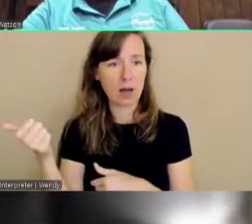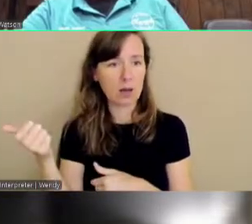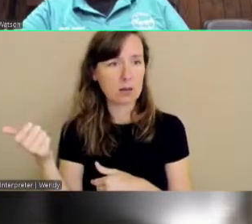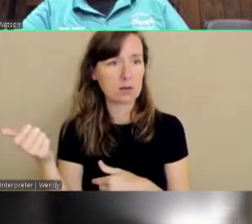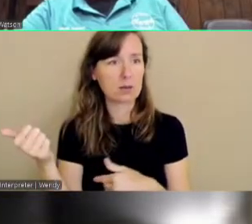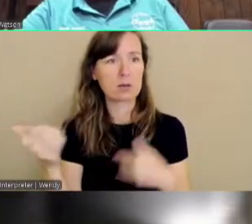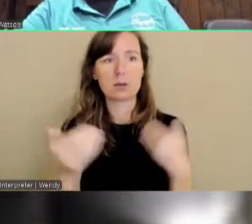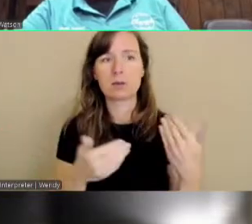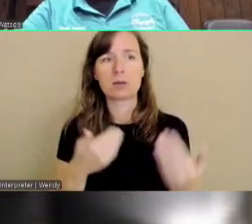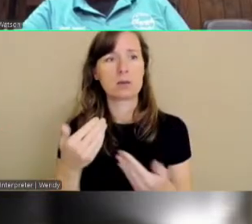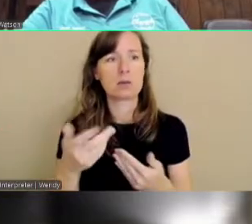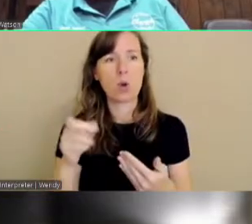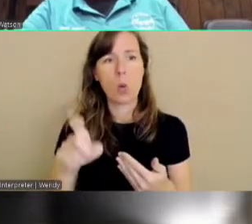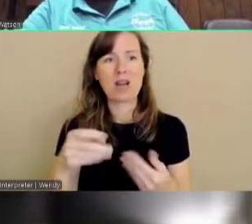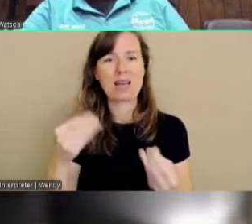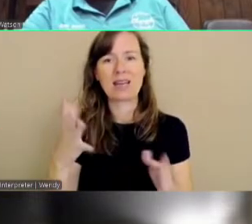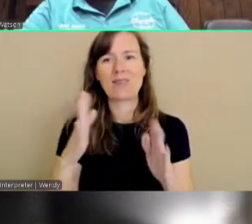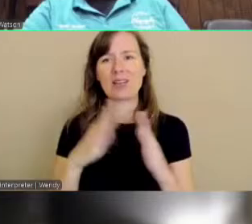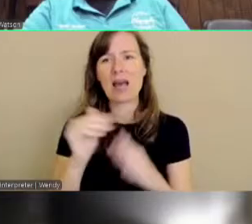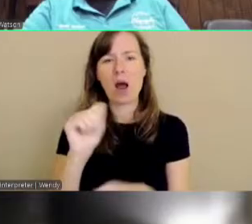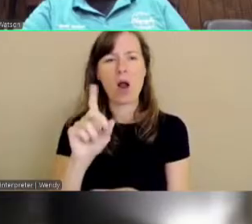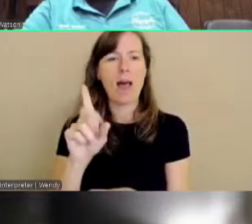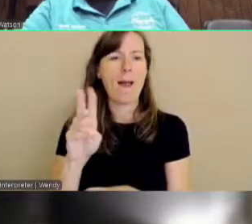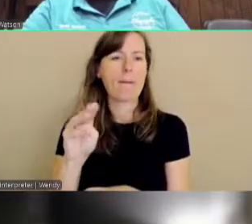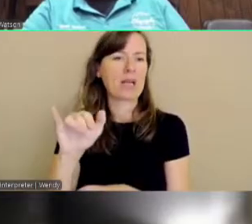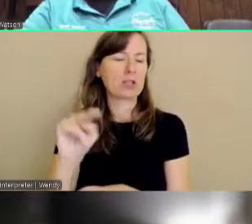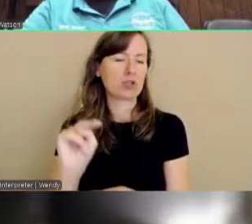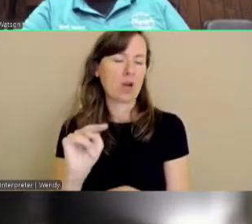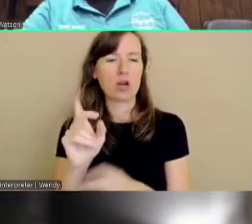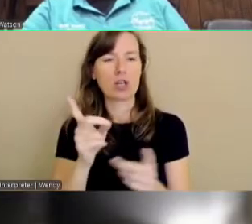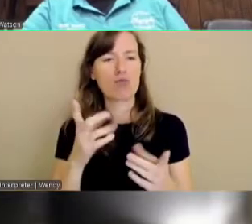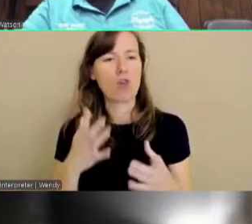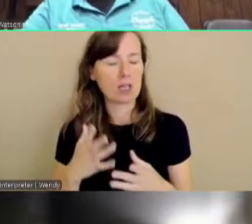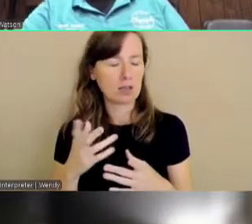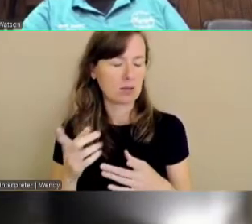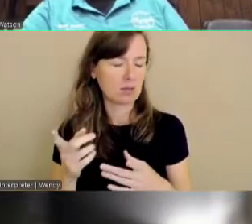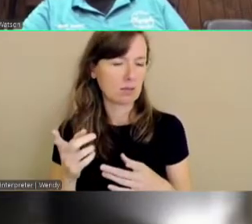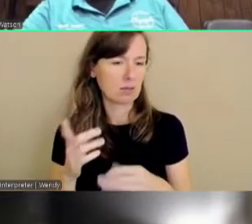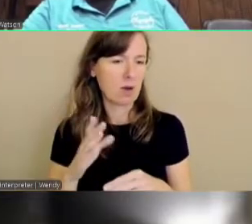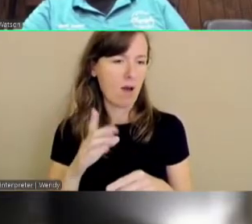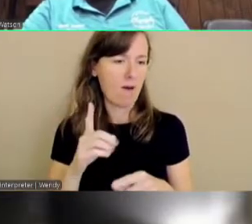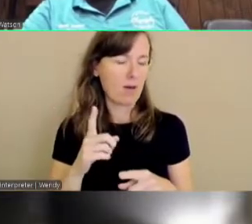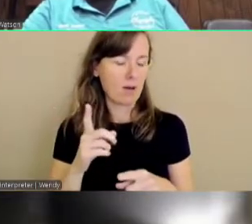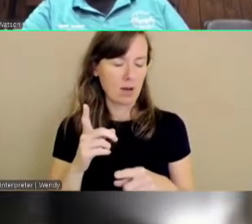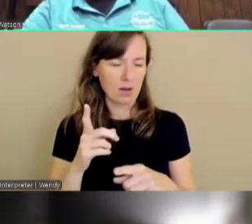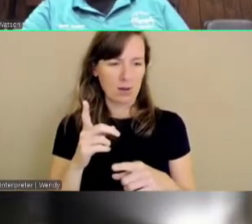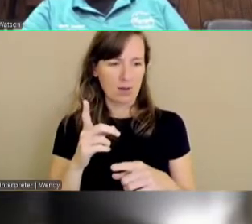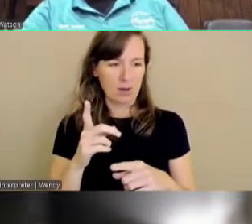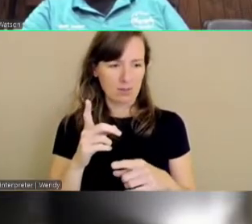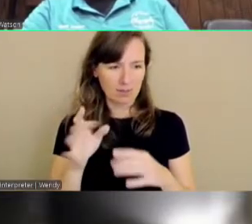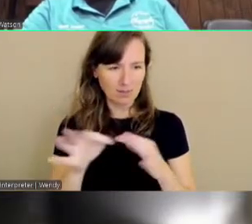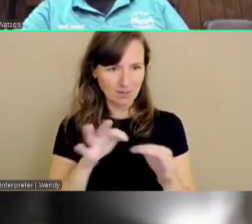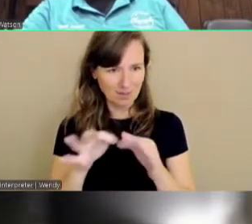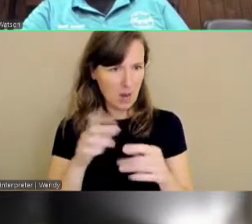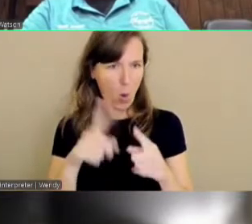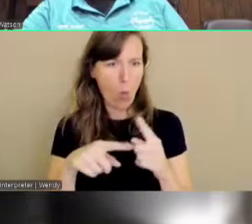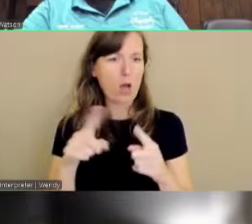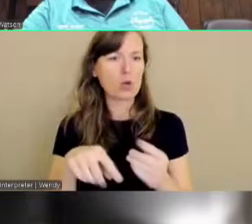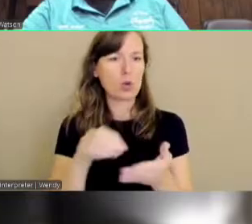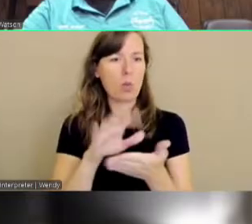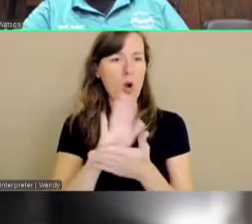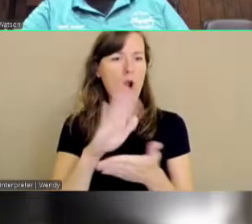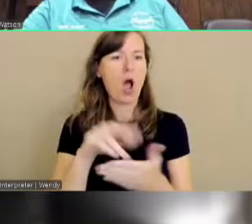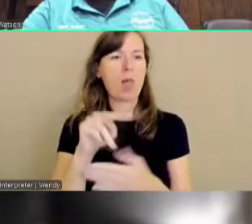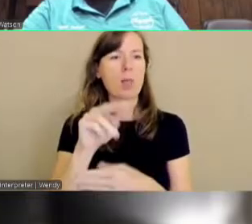need to give the town administrator direction on what to publish on the notice. None of that is legally binding. However,